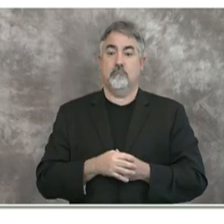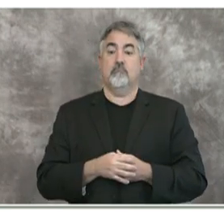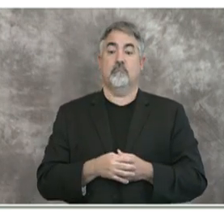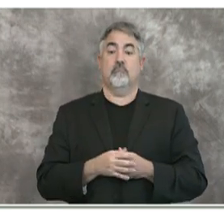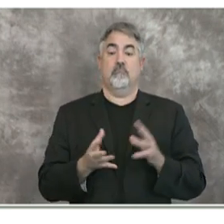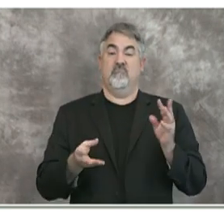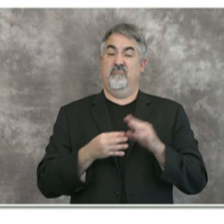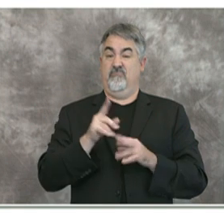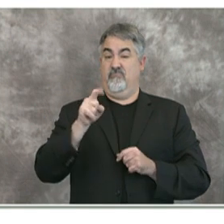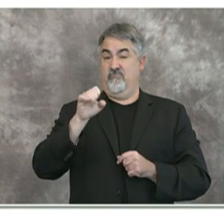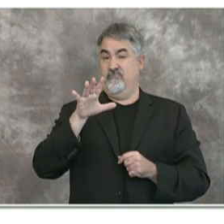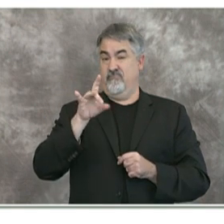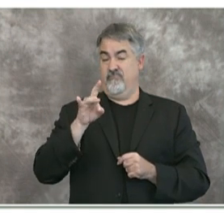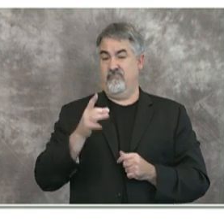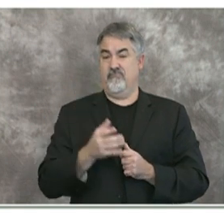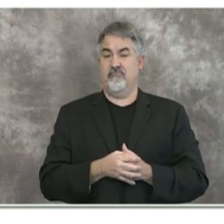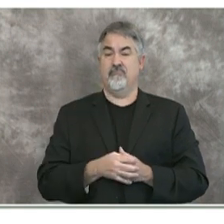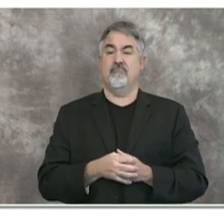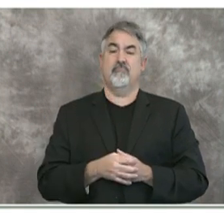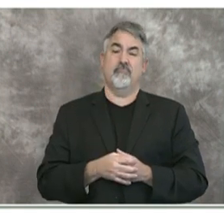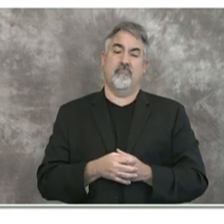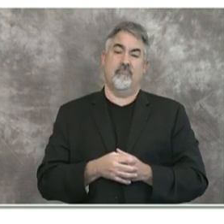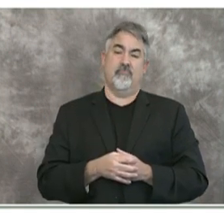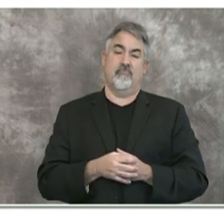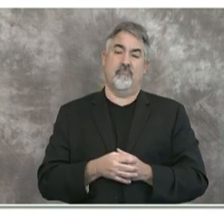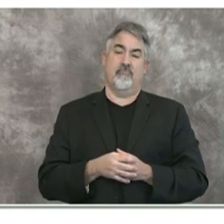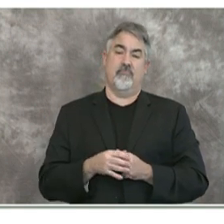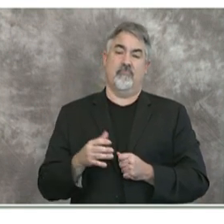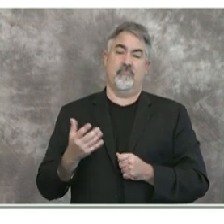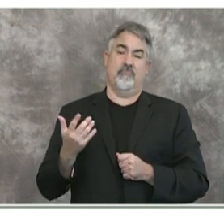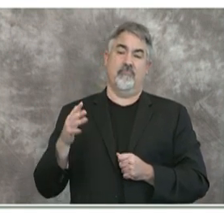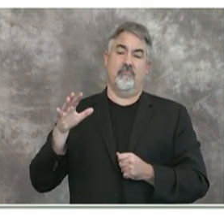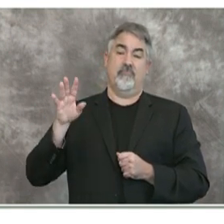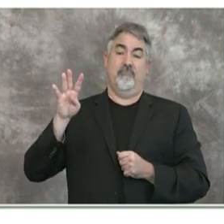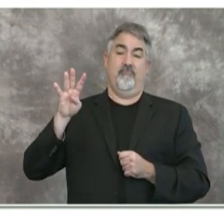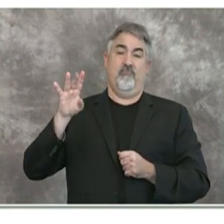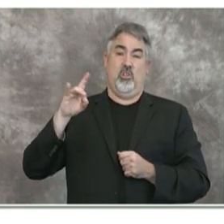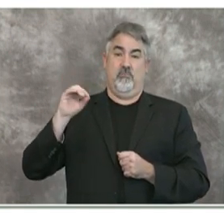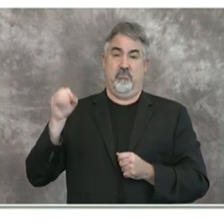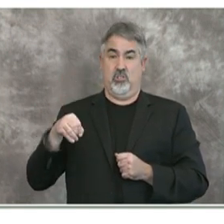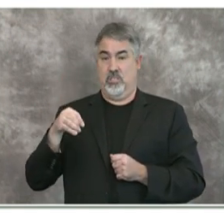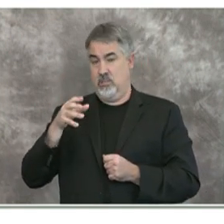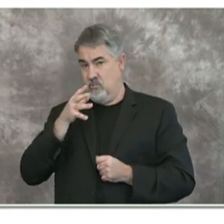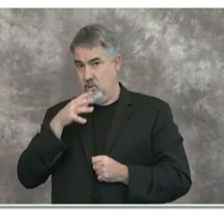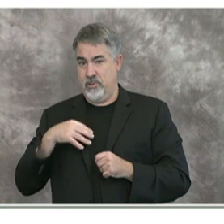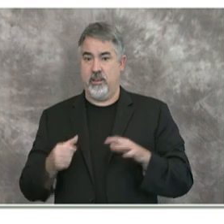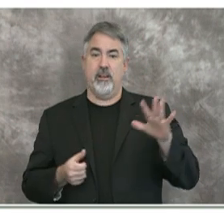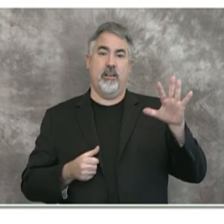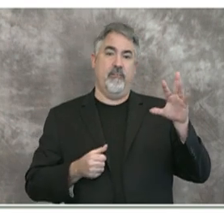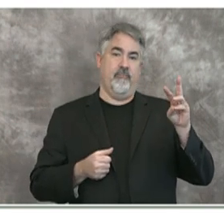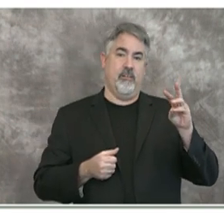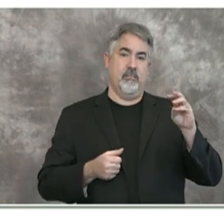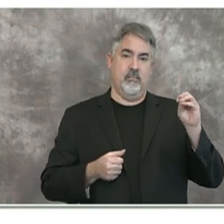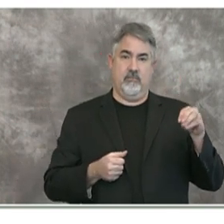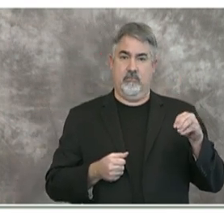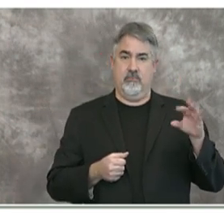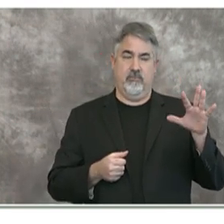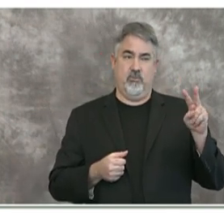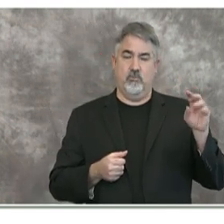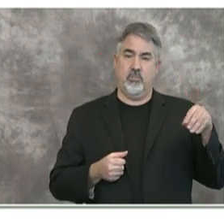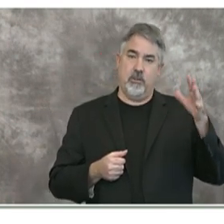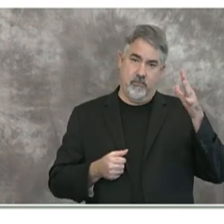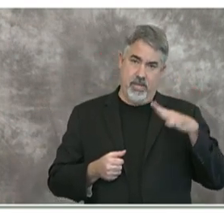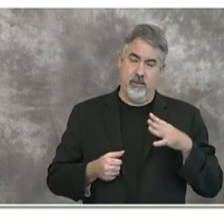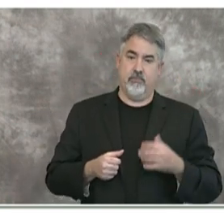are female, 56% are male. And regarding race and ethnicity of the deaths, we have data for 92%